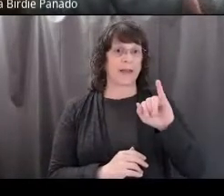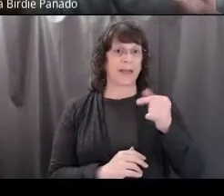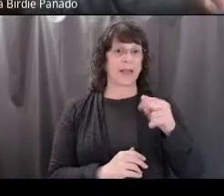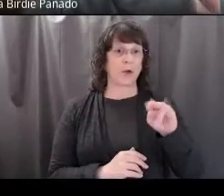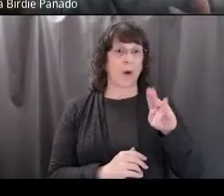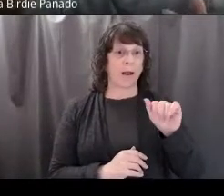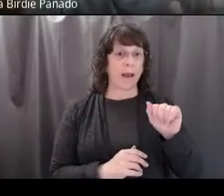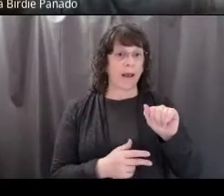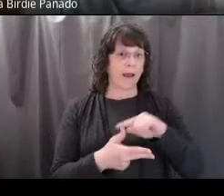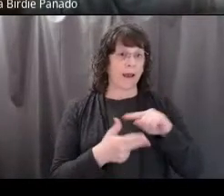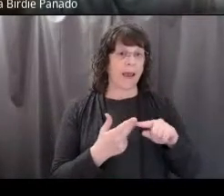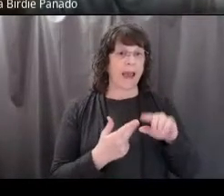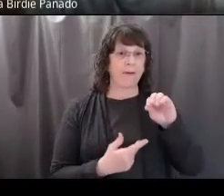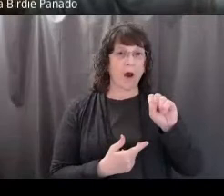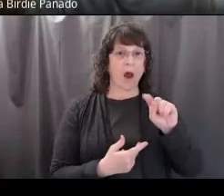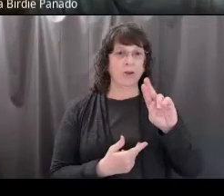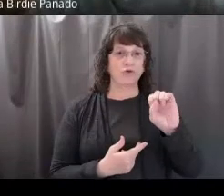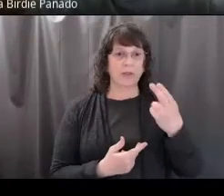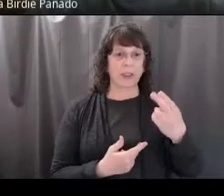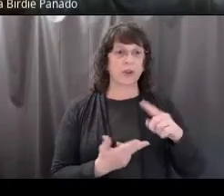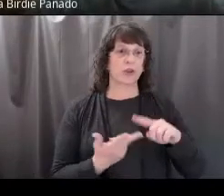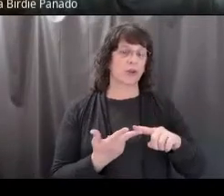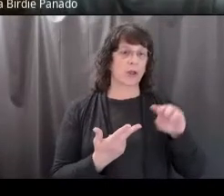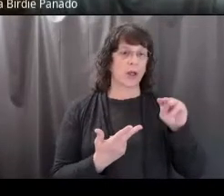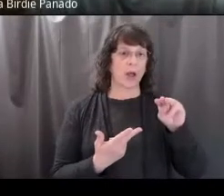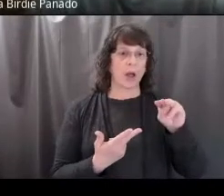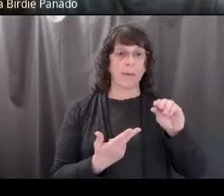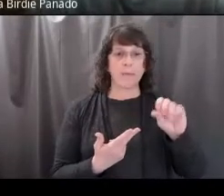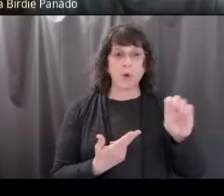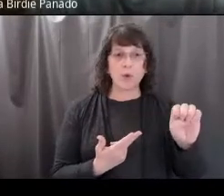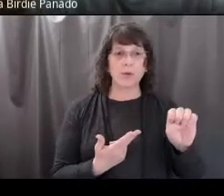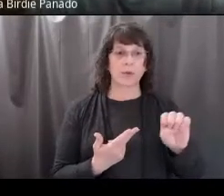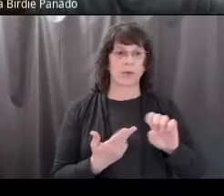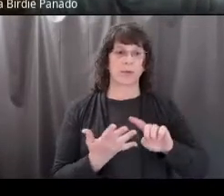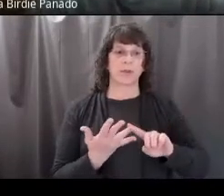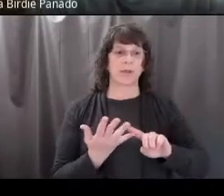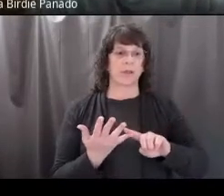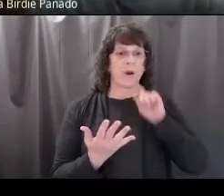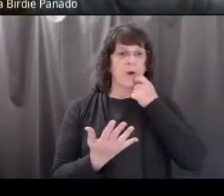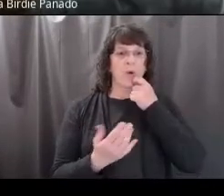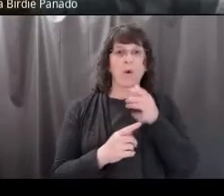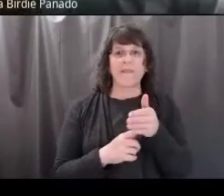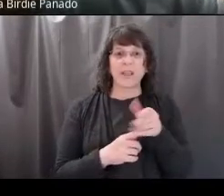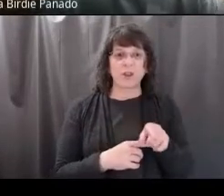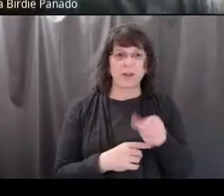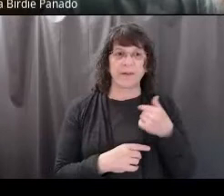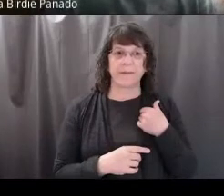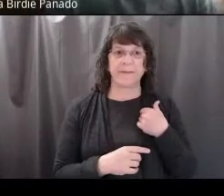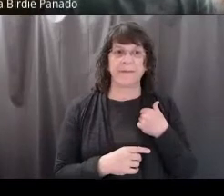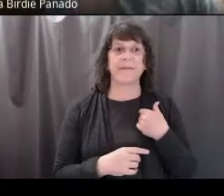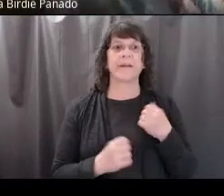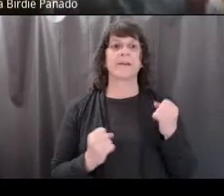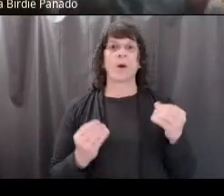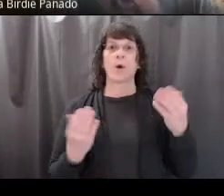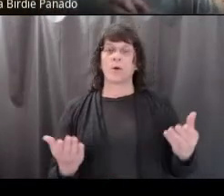like. We have an ostrich, we have a moose, we have a cool looking fish down there in the bottom left.